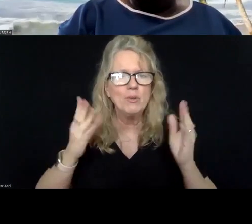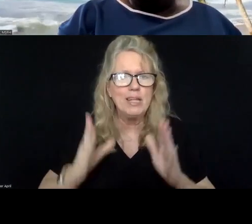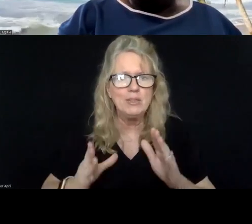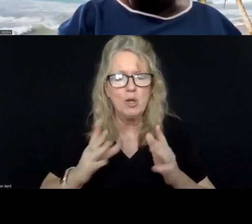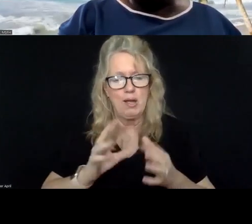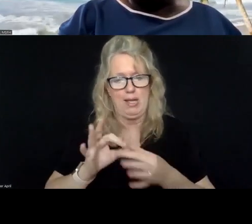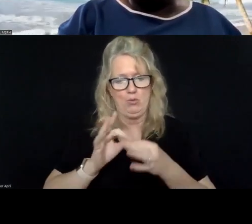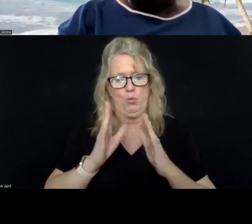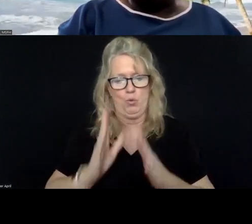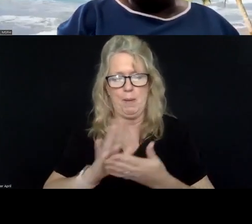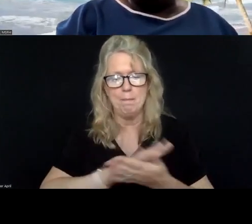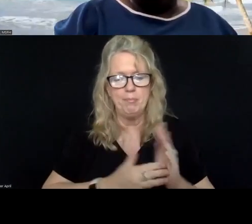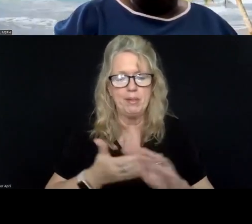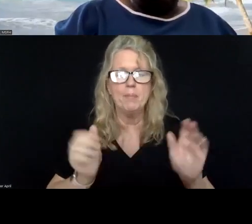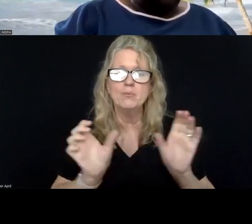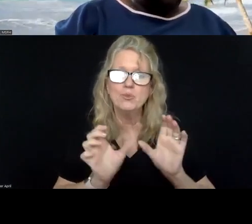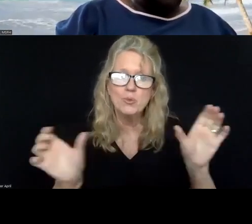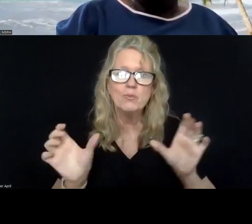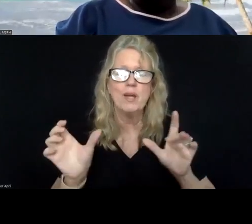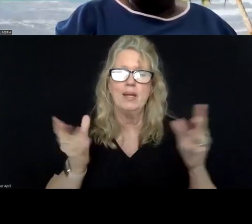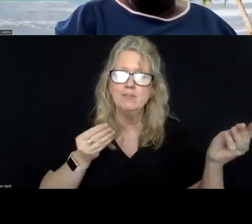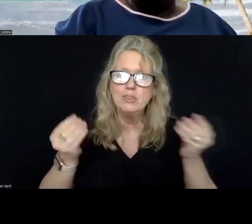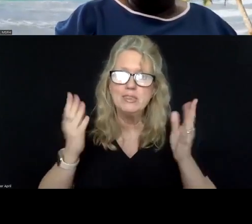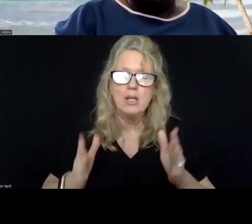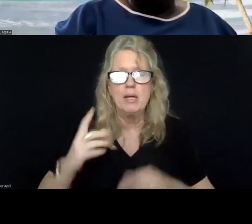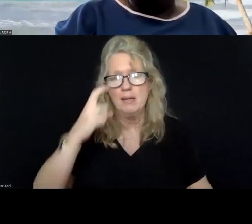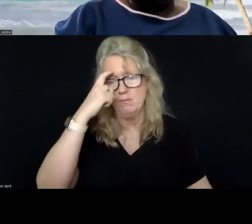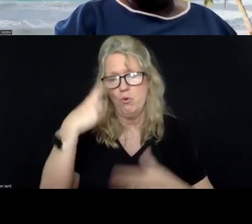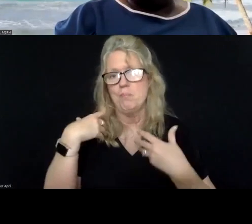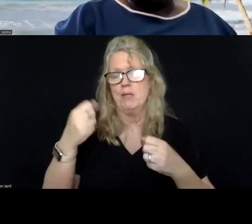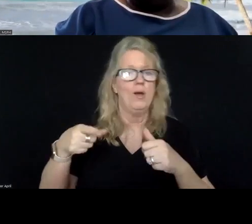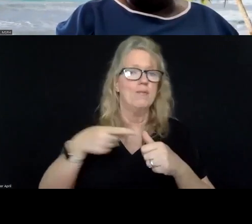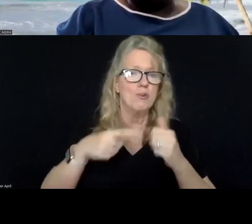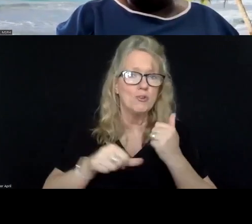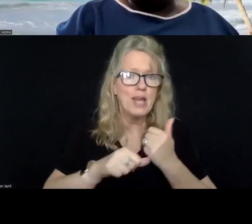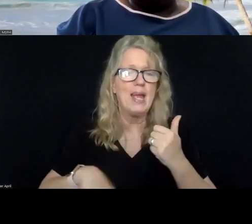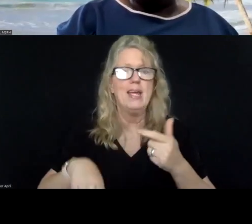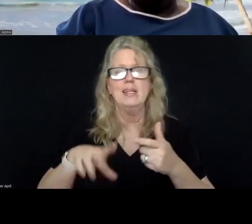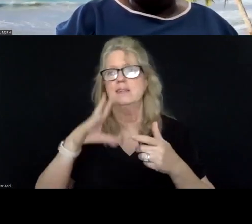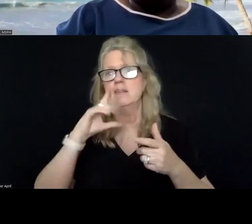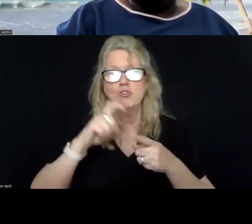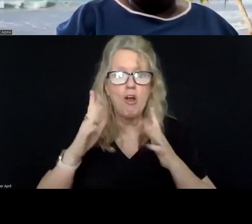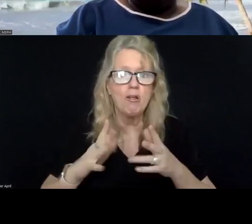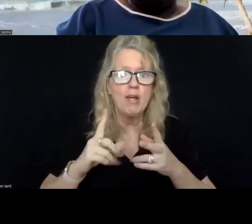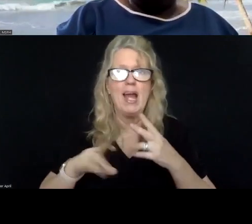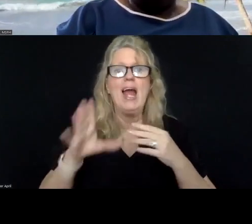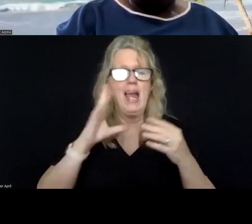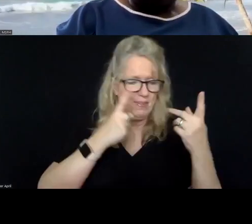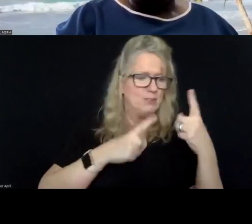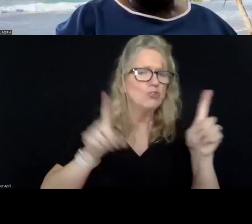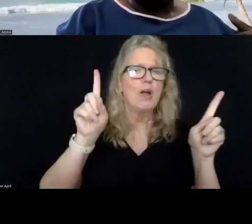coordinator become certified facilitators in mental health first aid, real colors, and Triumph Over Trauma.